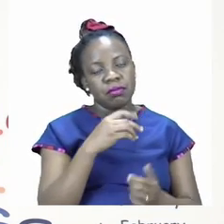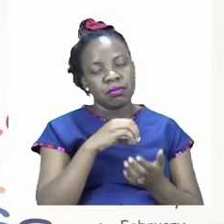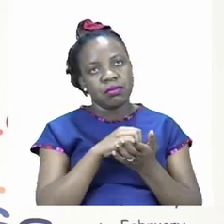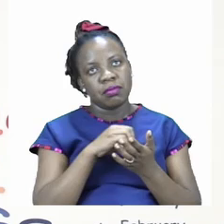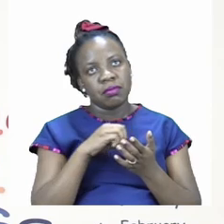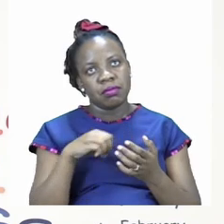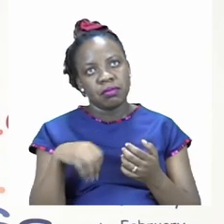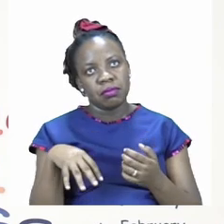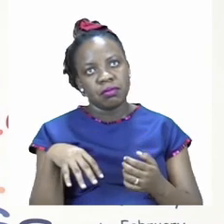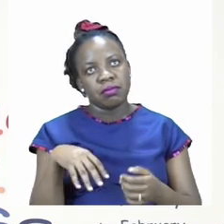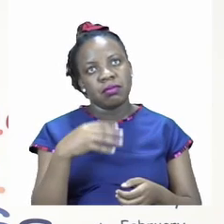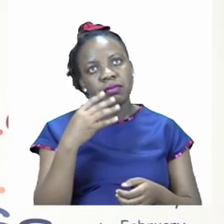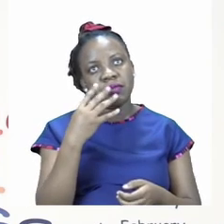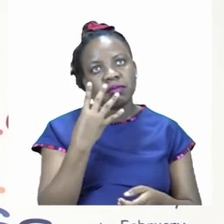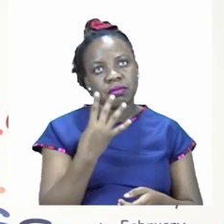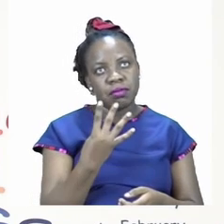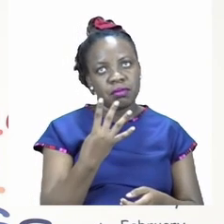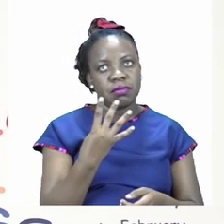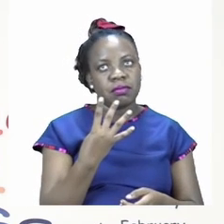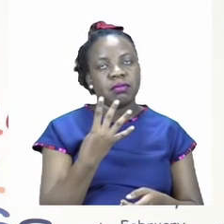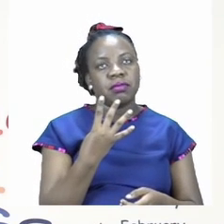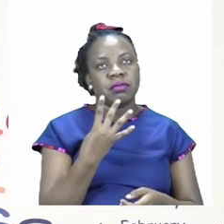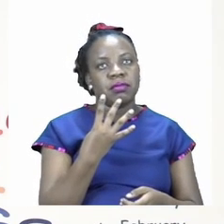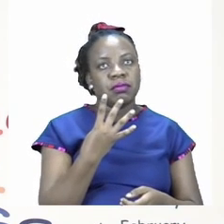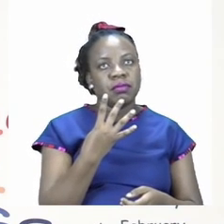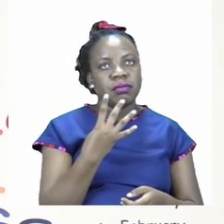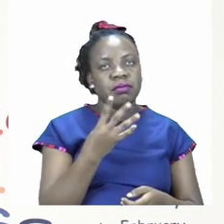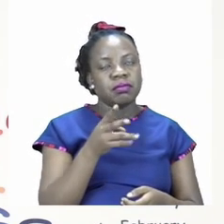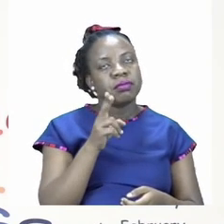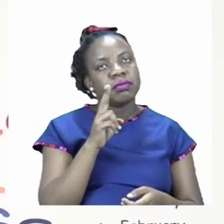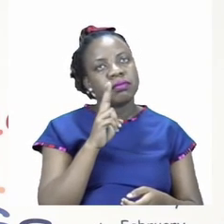12 minus 4.